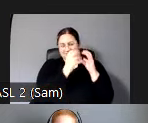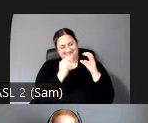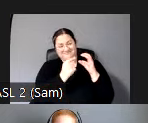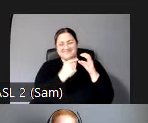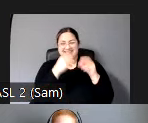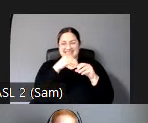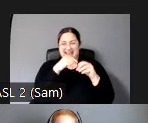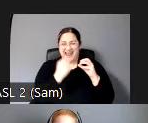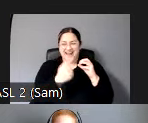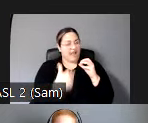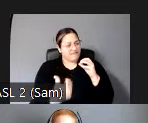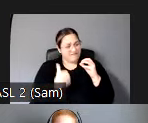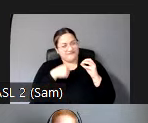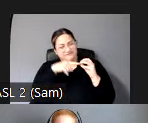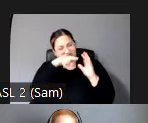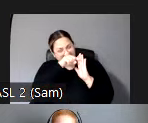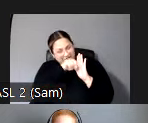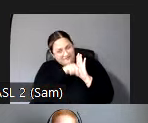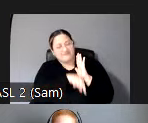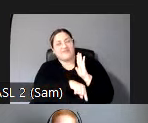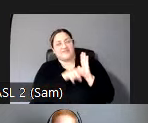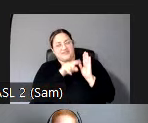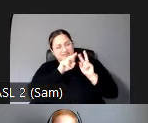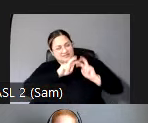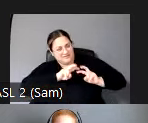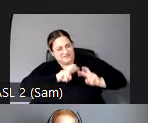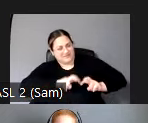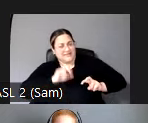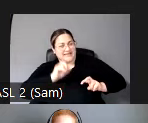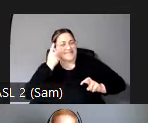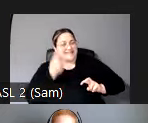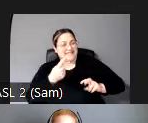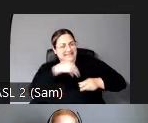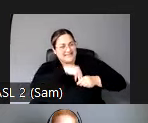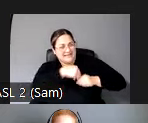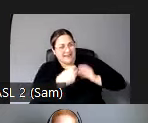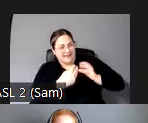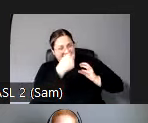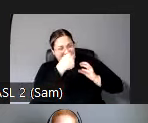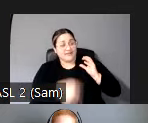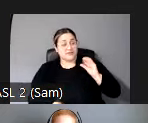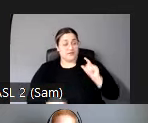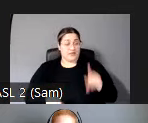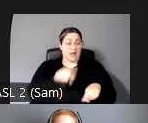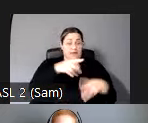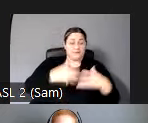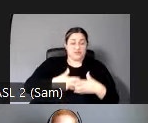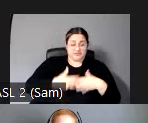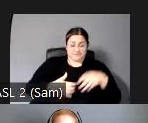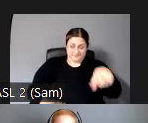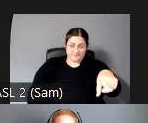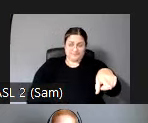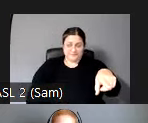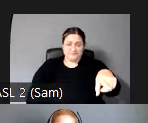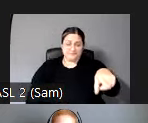the buildup of plaques. So you can actually look into a machine like this. This is one of the machines,